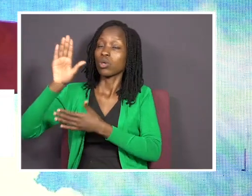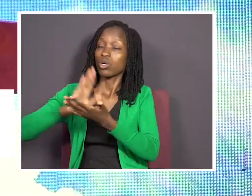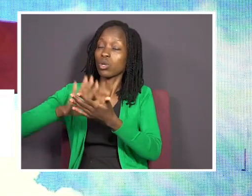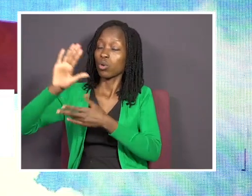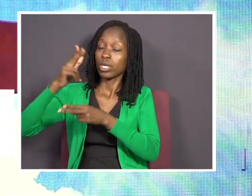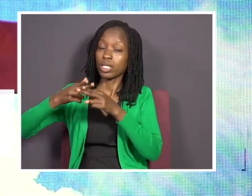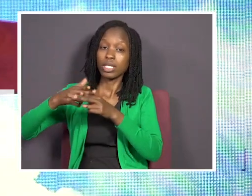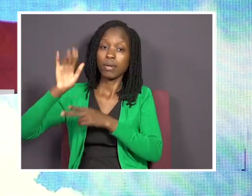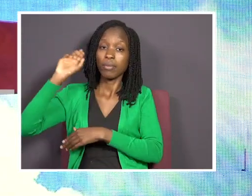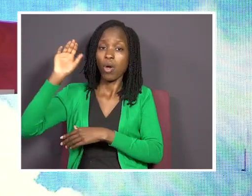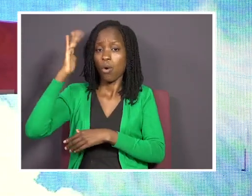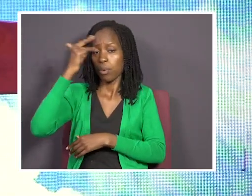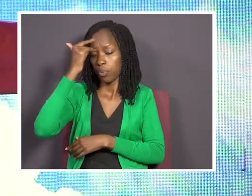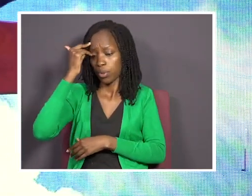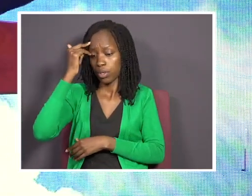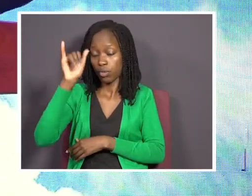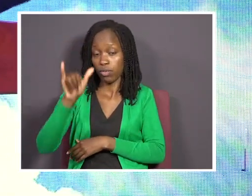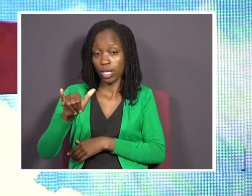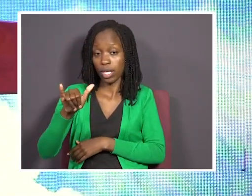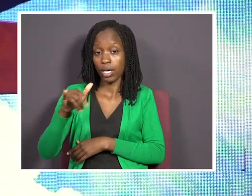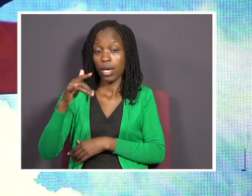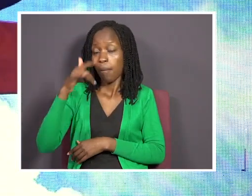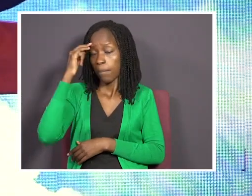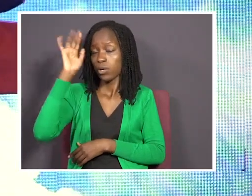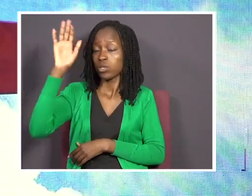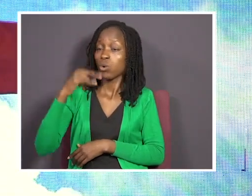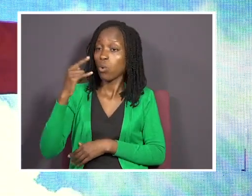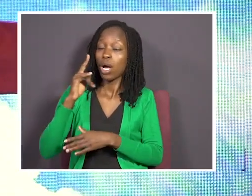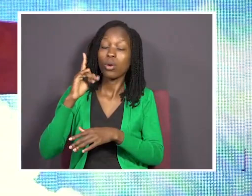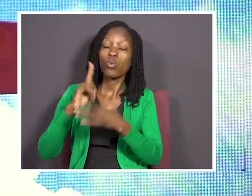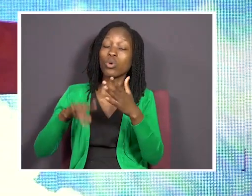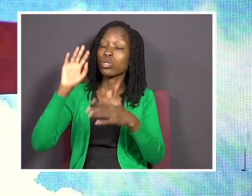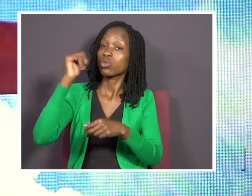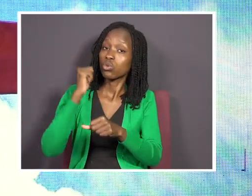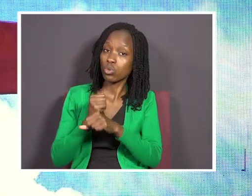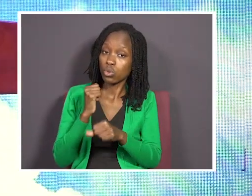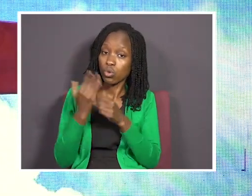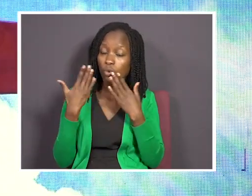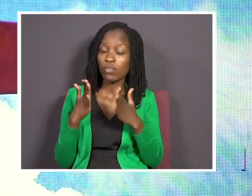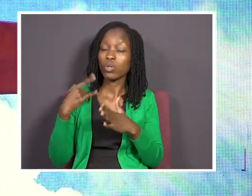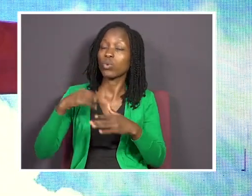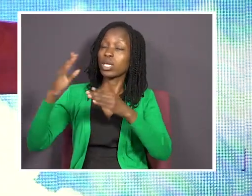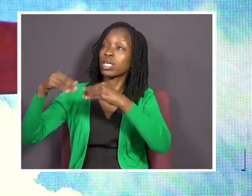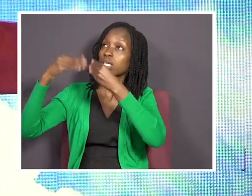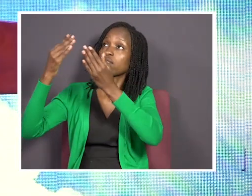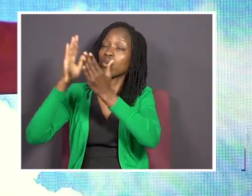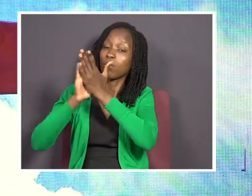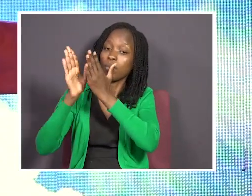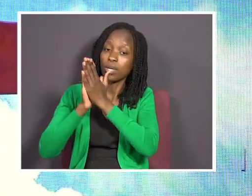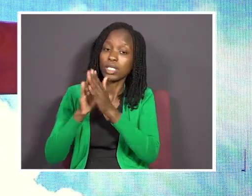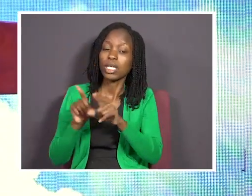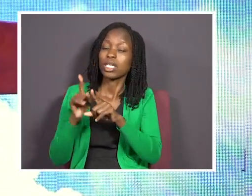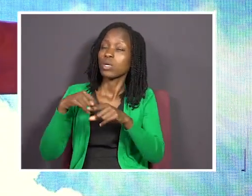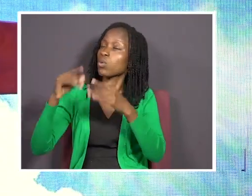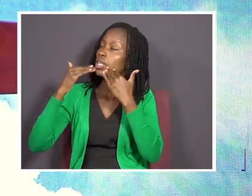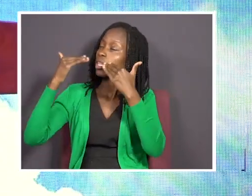glorious name. Because of this, because of who you are and what you do, we give you praise. We